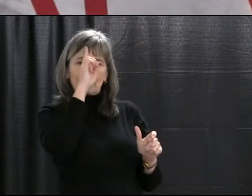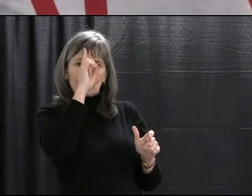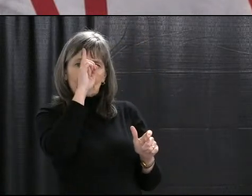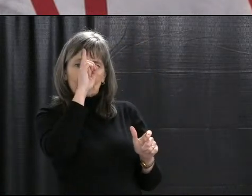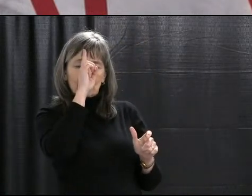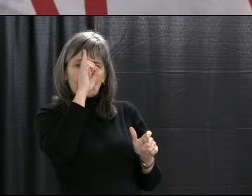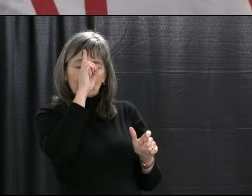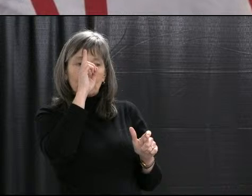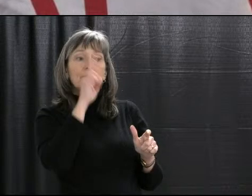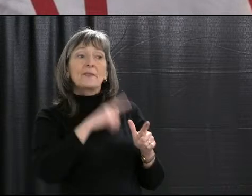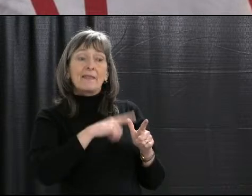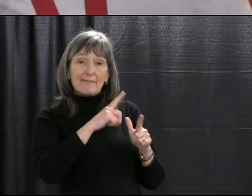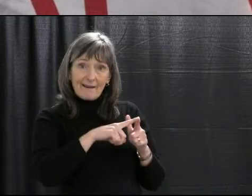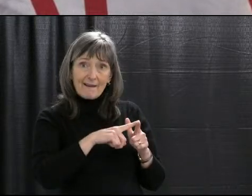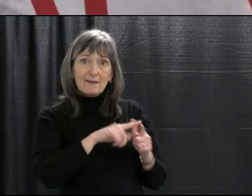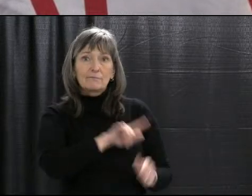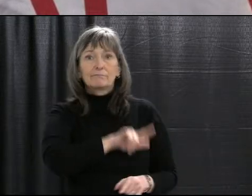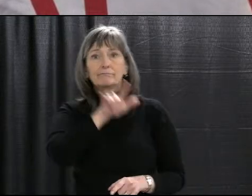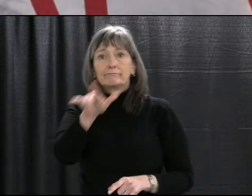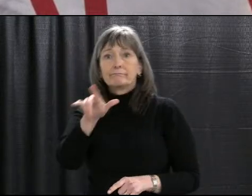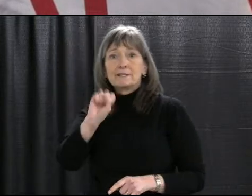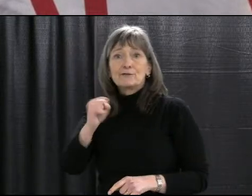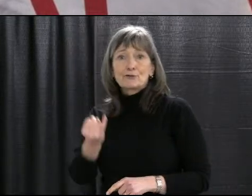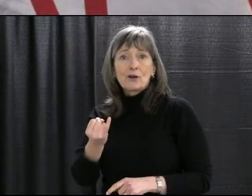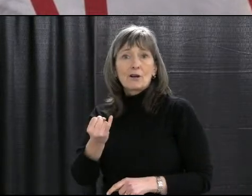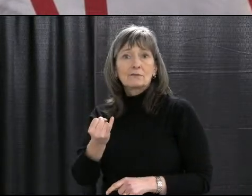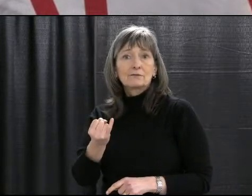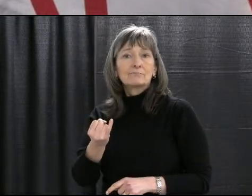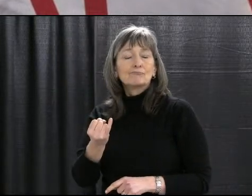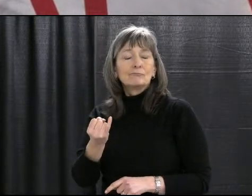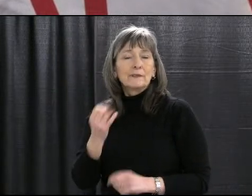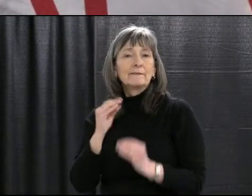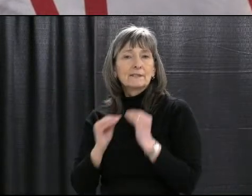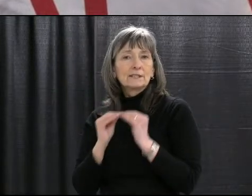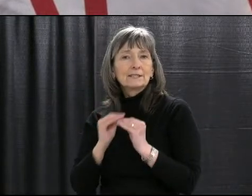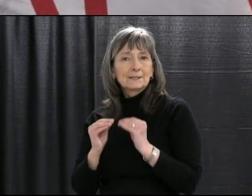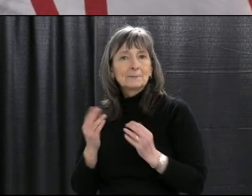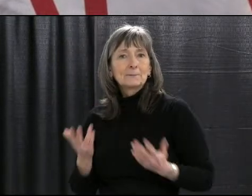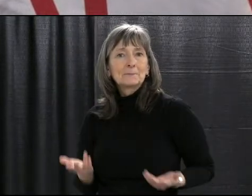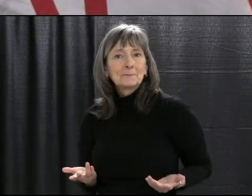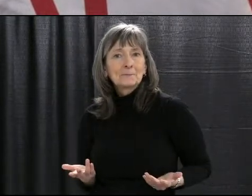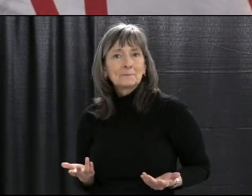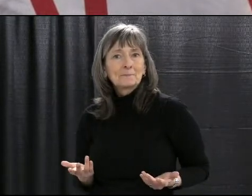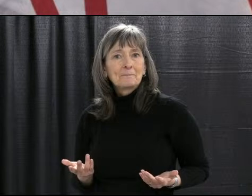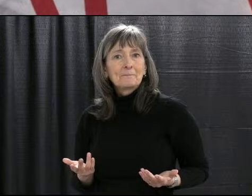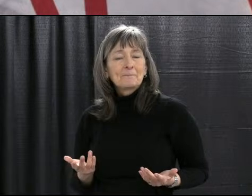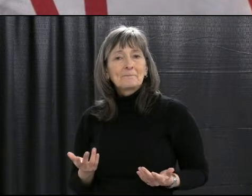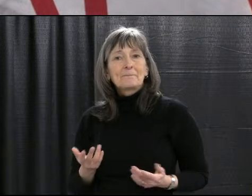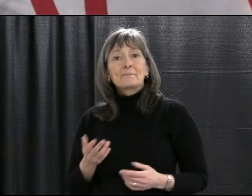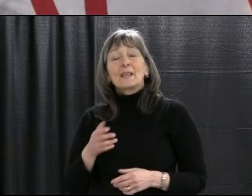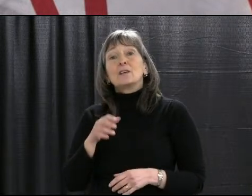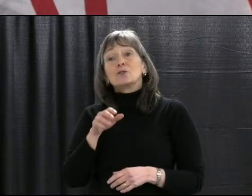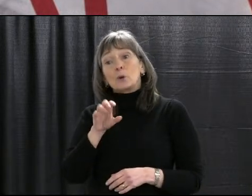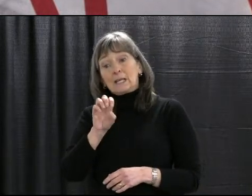airlifted to St. John's for the treatment that they needed. Emergency room diversions are